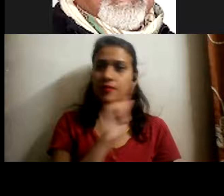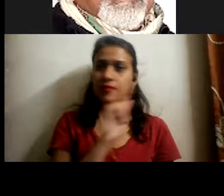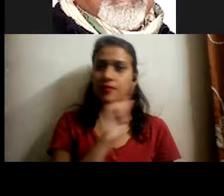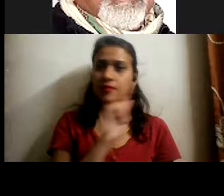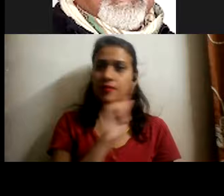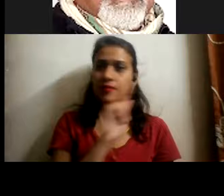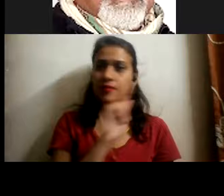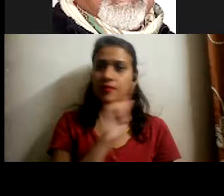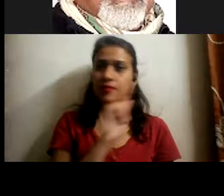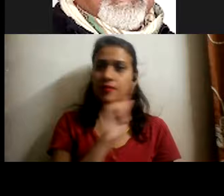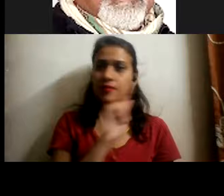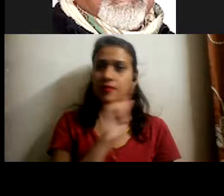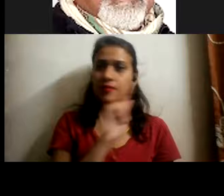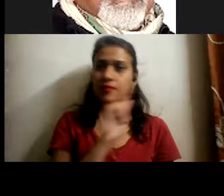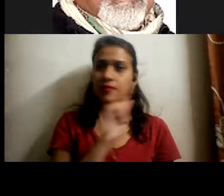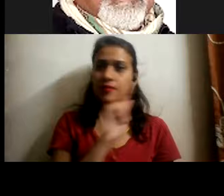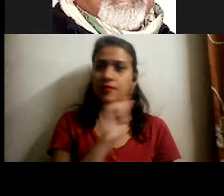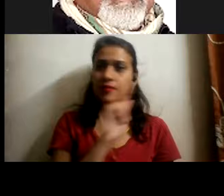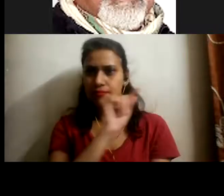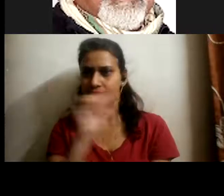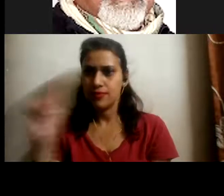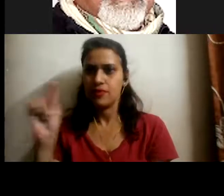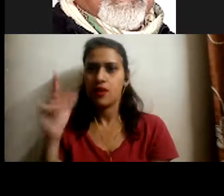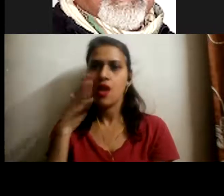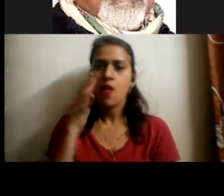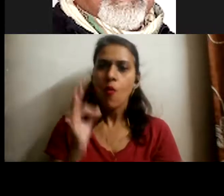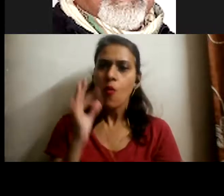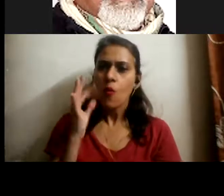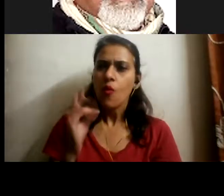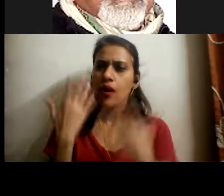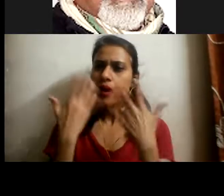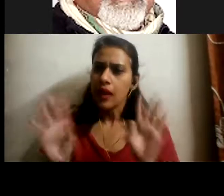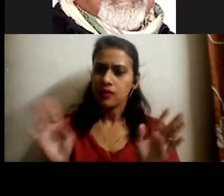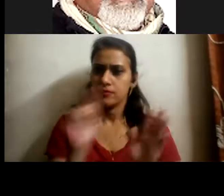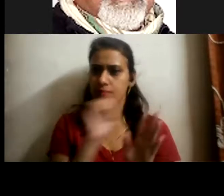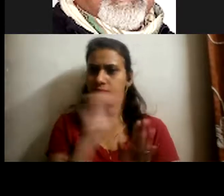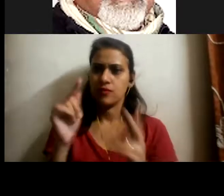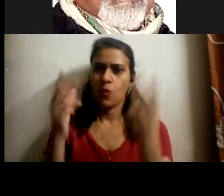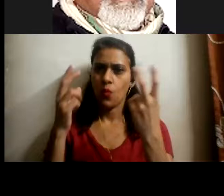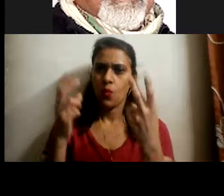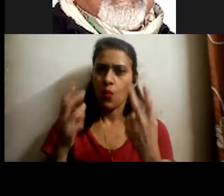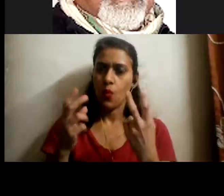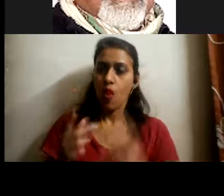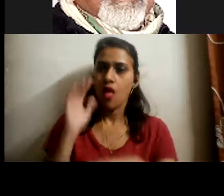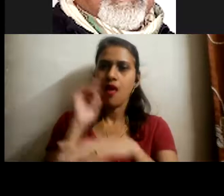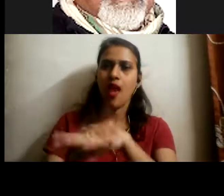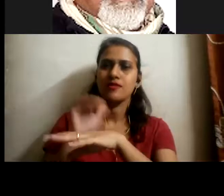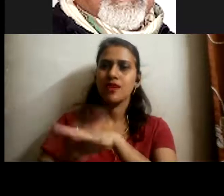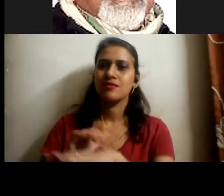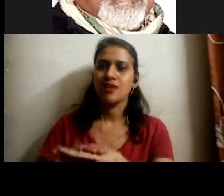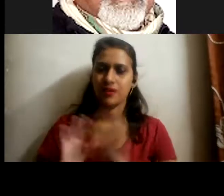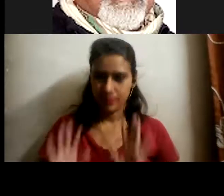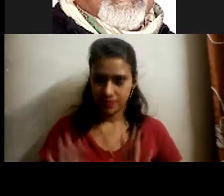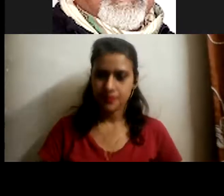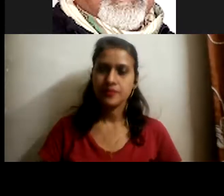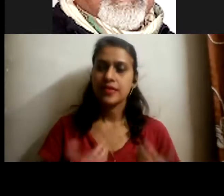Any important contentions and the judgment. the conclusion, you need to highlight it. And once you